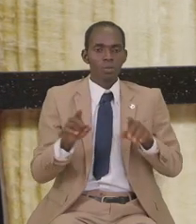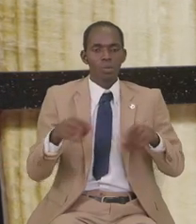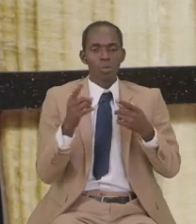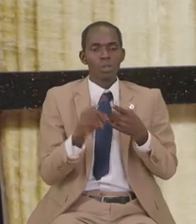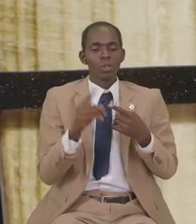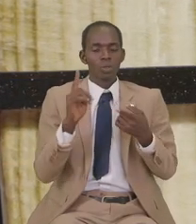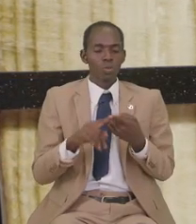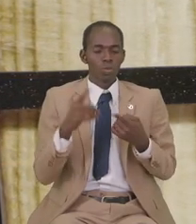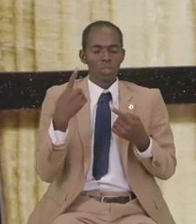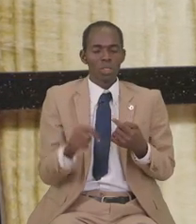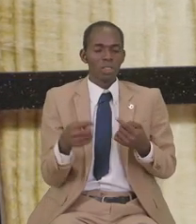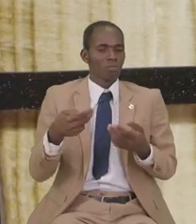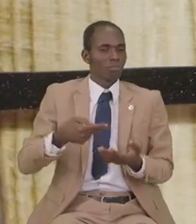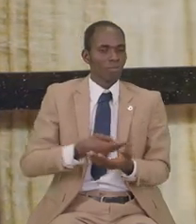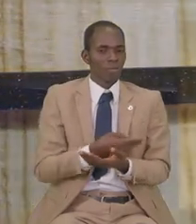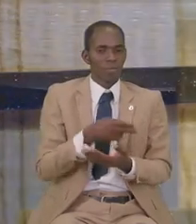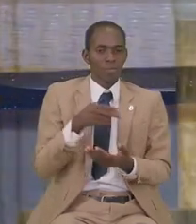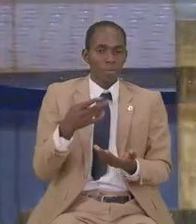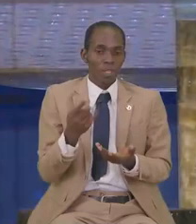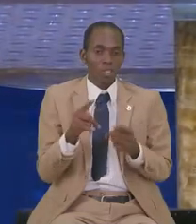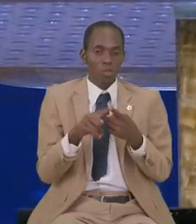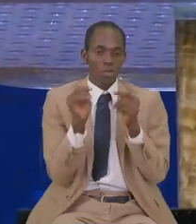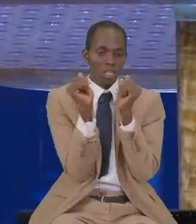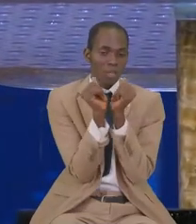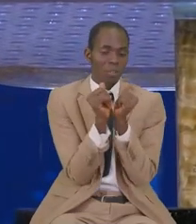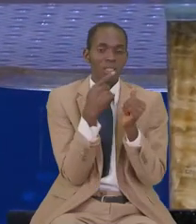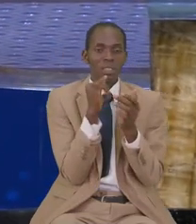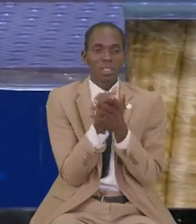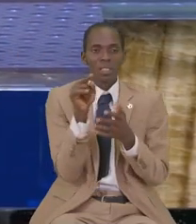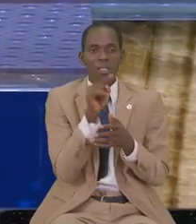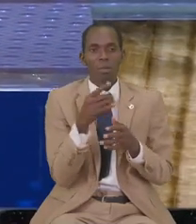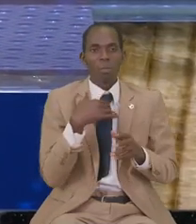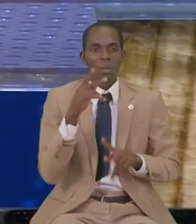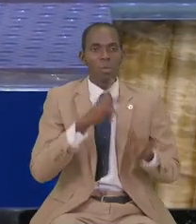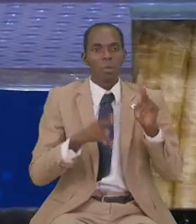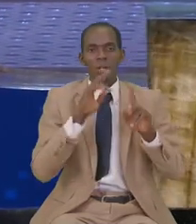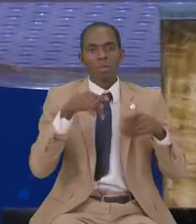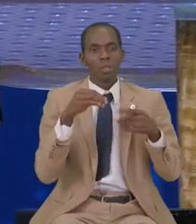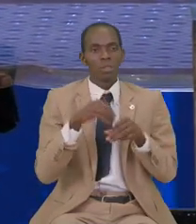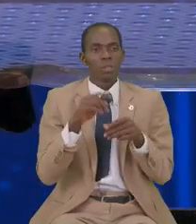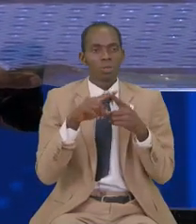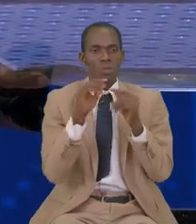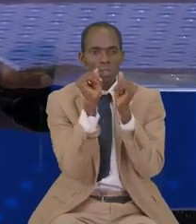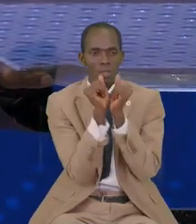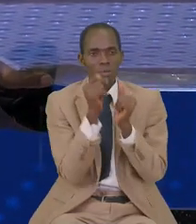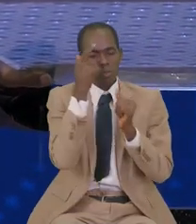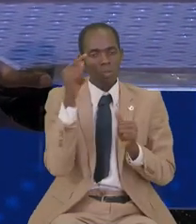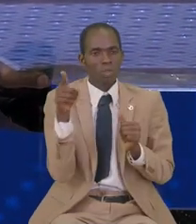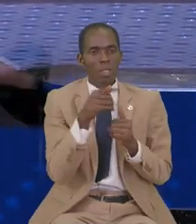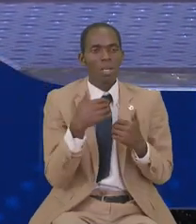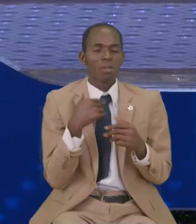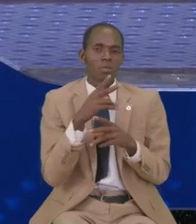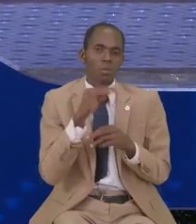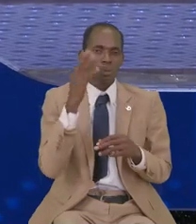says, therefore, my people are gone into captivity because they have no